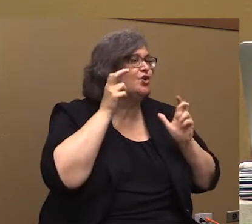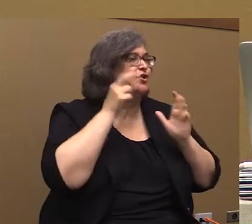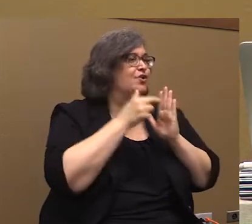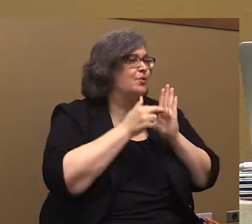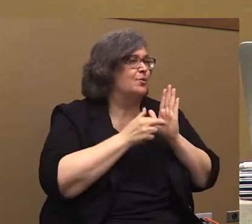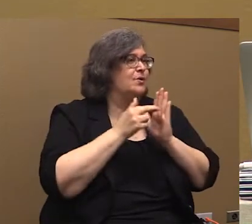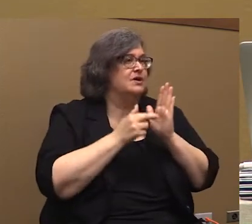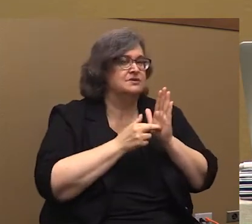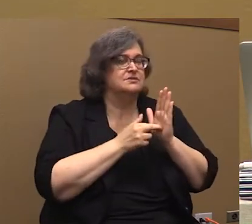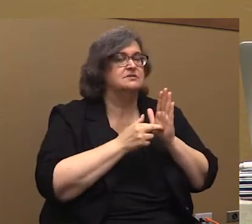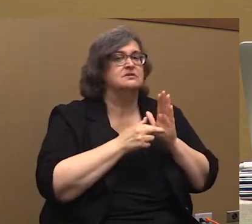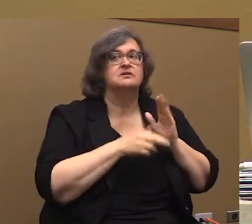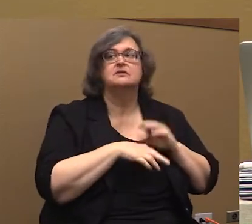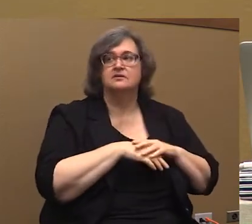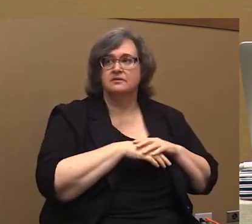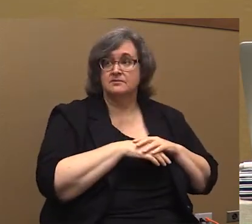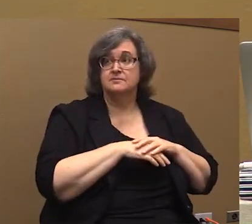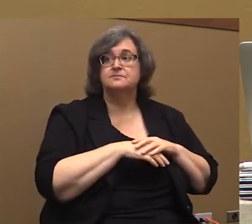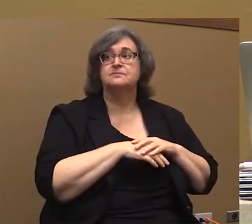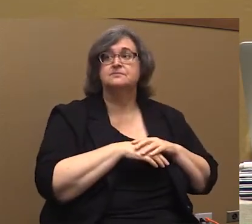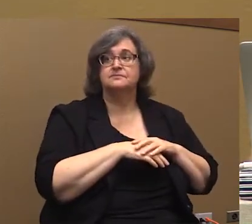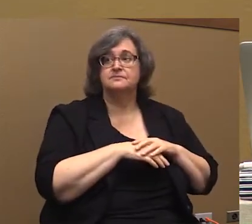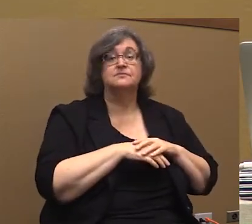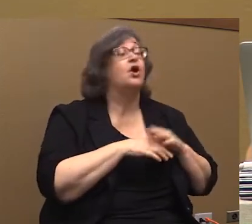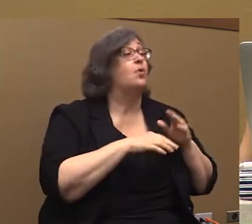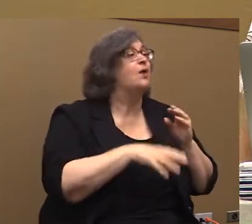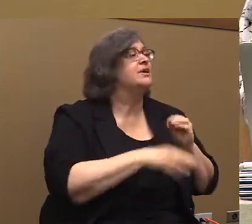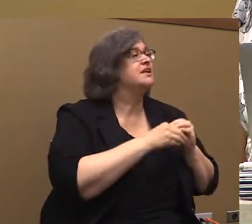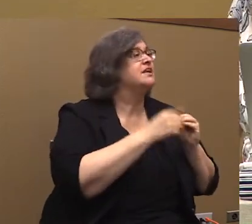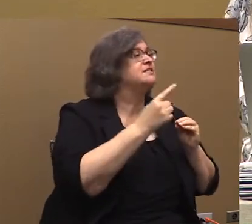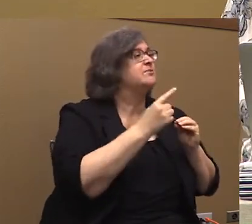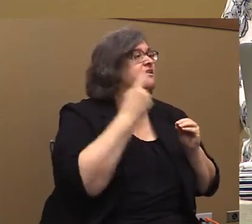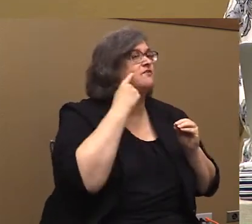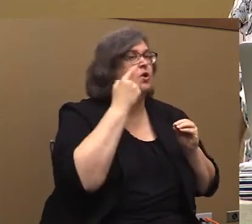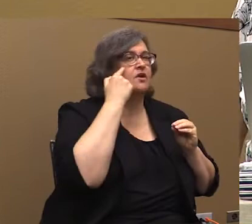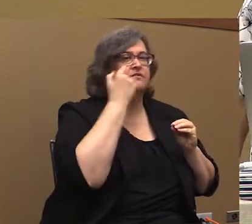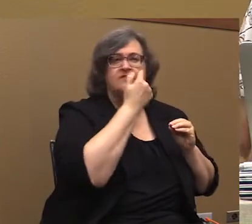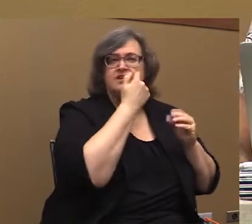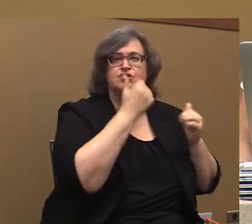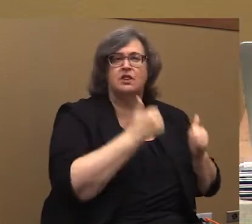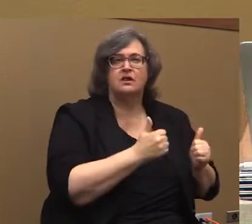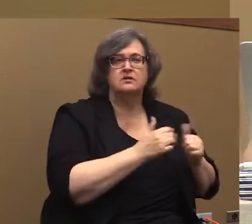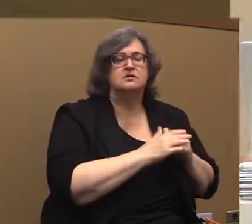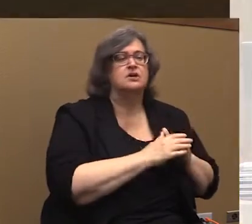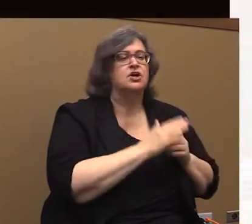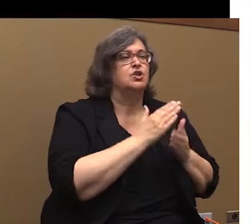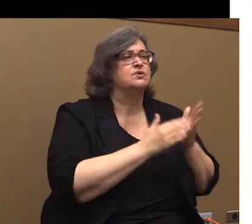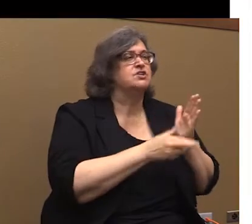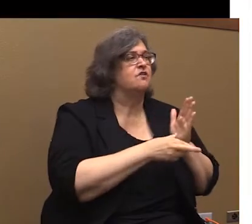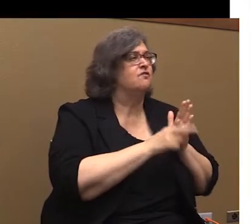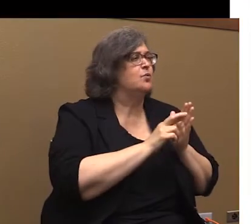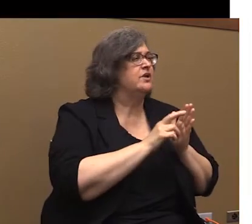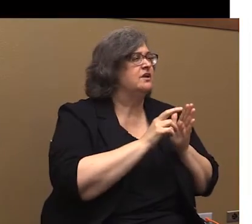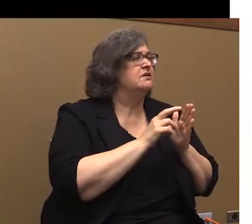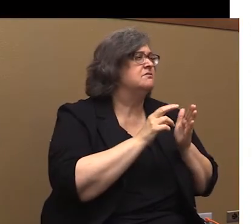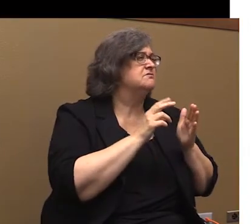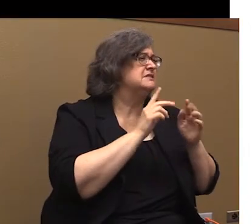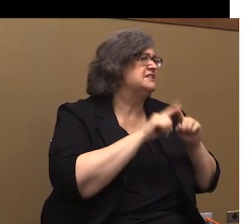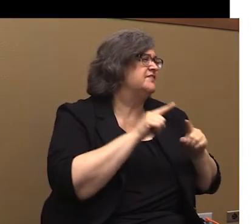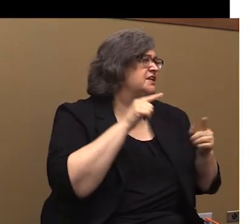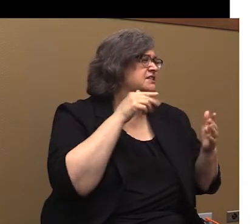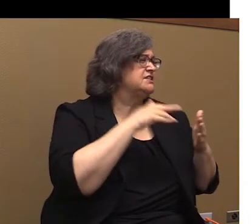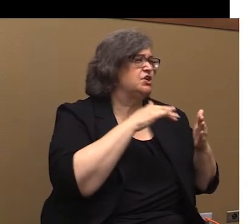from overhearing. And I said I wanted to add something for vision loss, and there was like